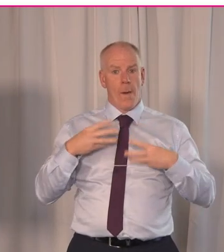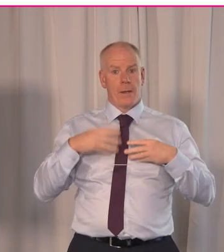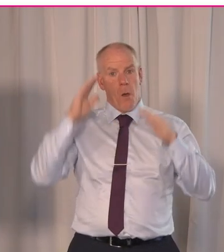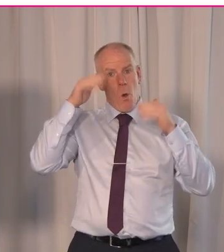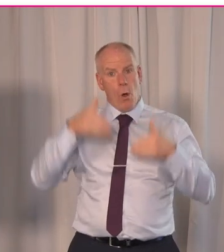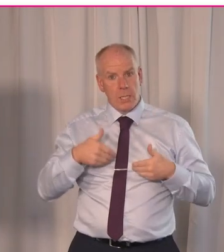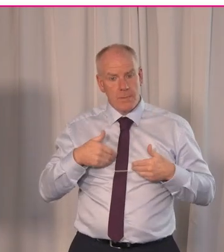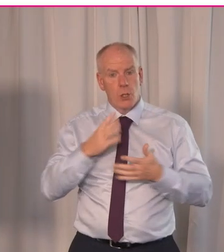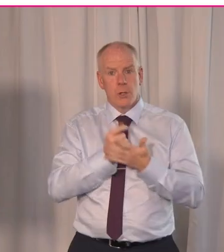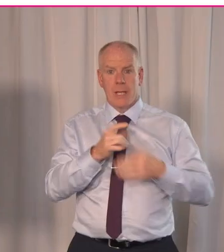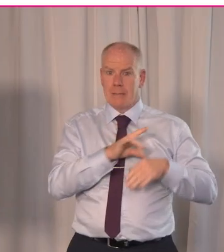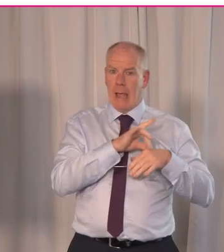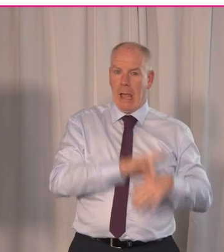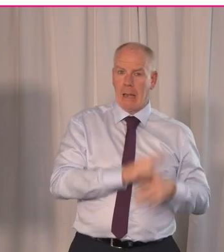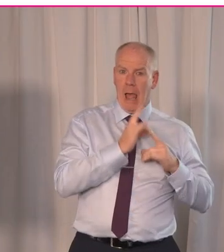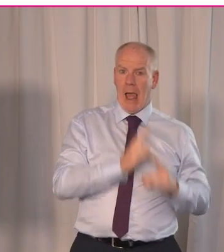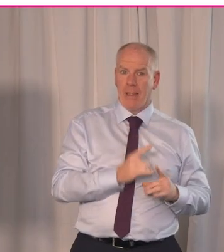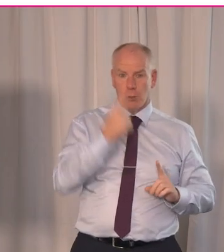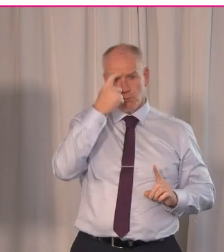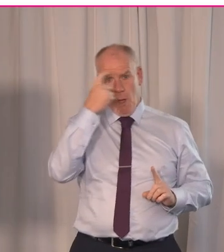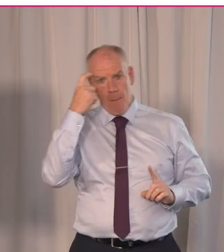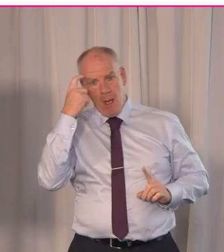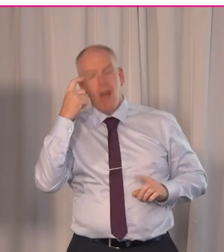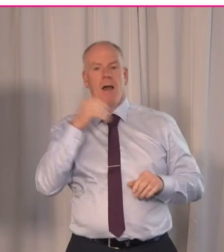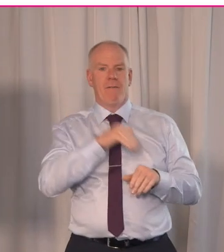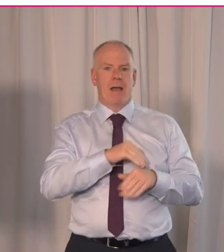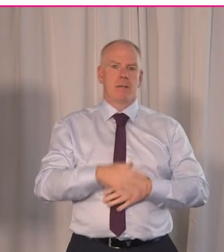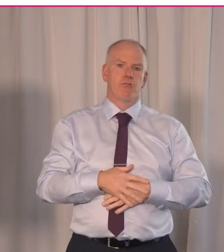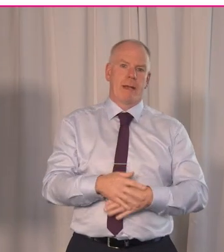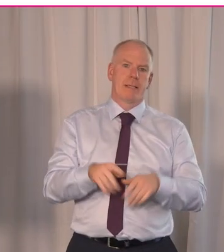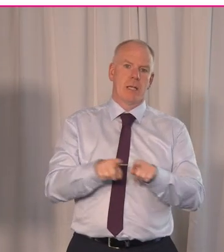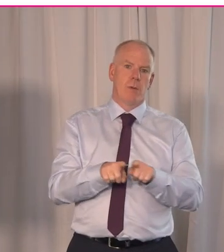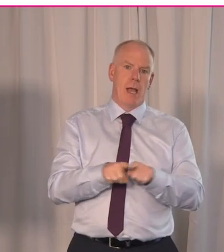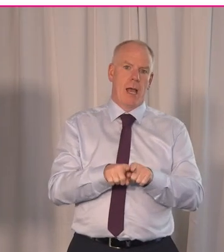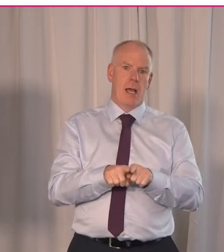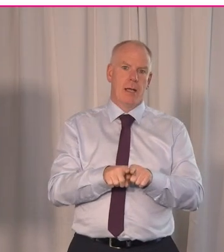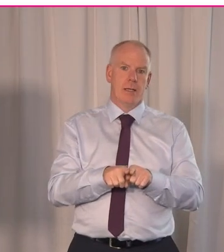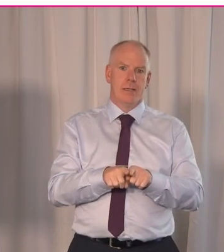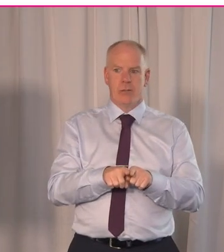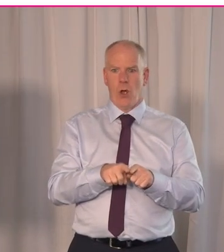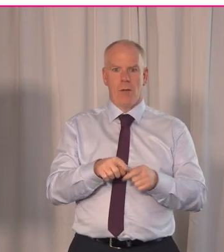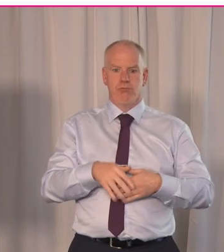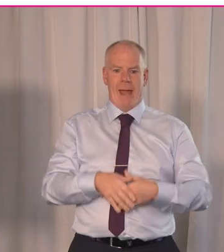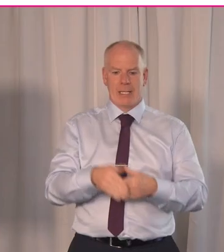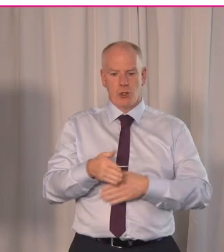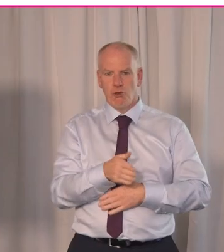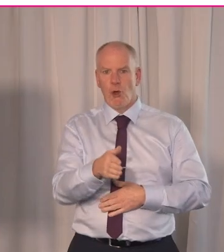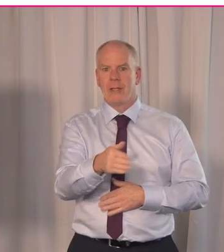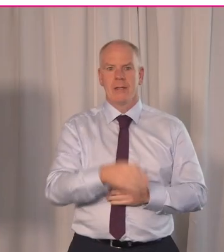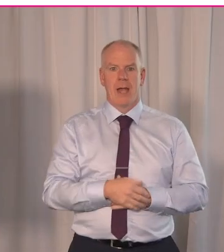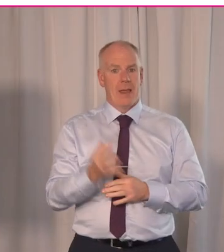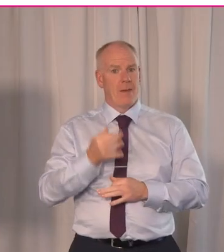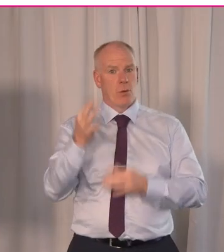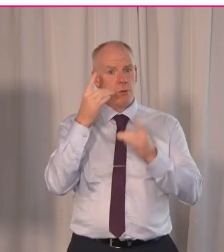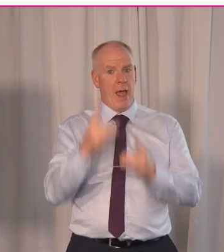experienced ill health and trauma, which will actually impact on their pregnancy, their perinatal journey, and the future health of their